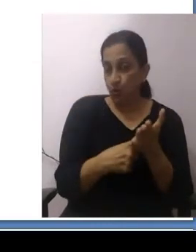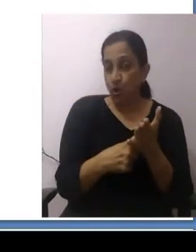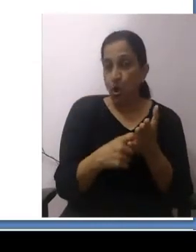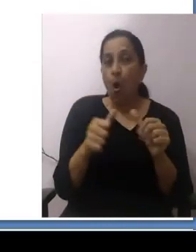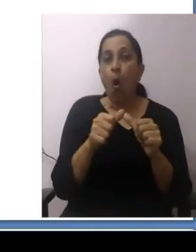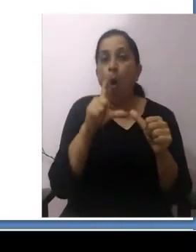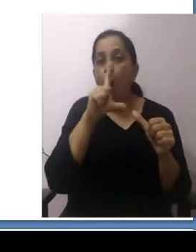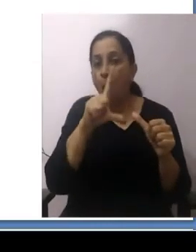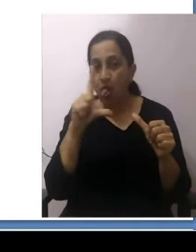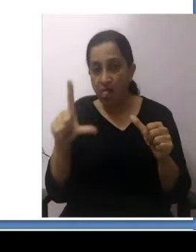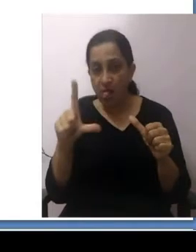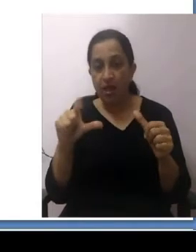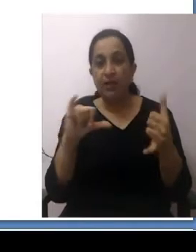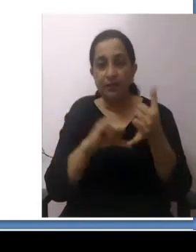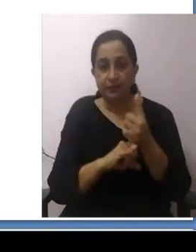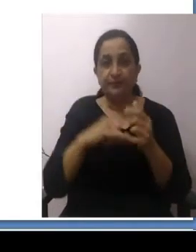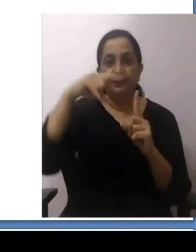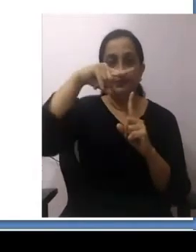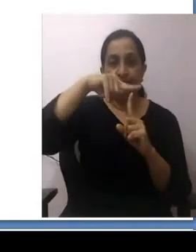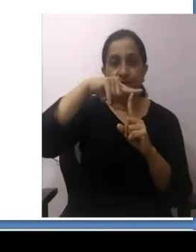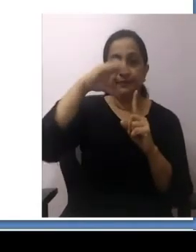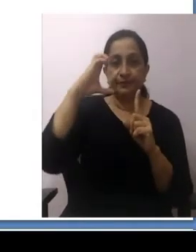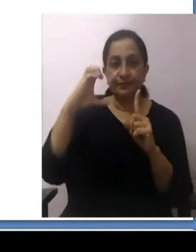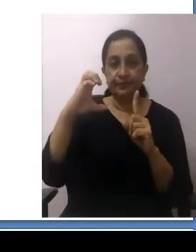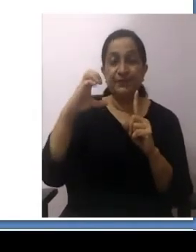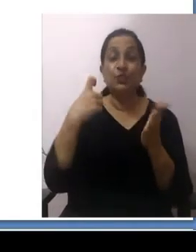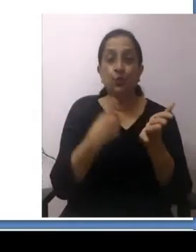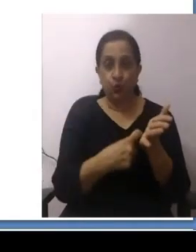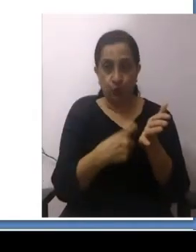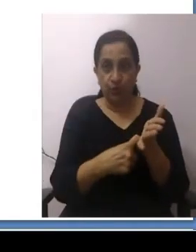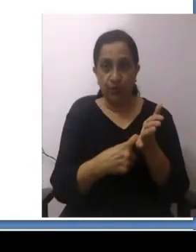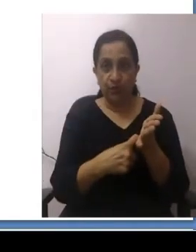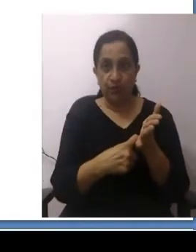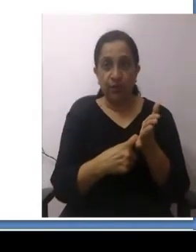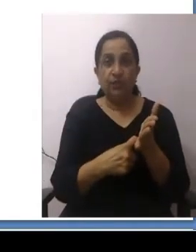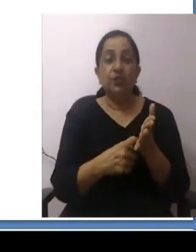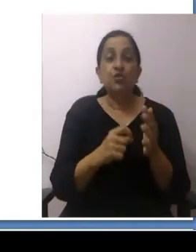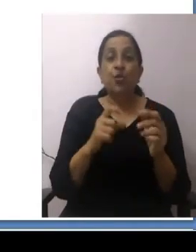rule. Okay, you must remember all